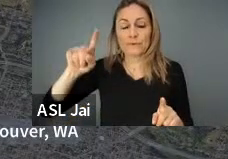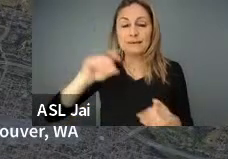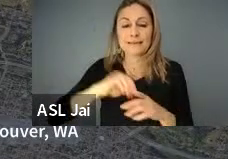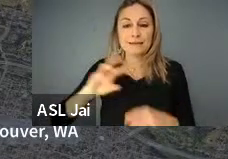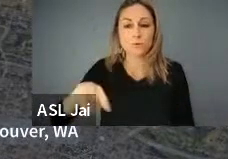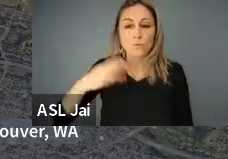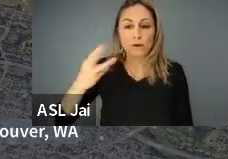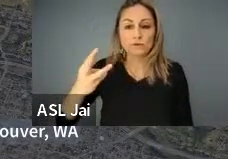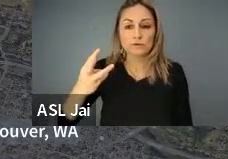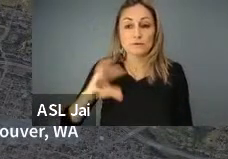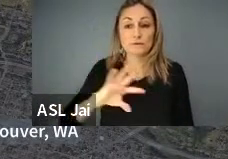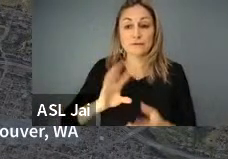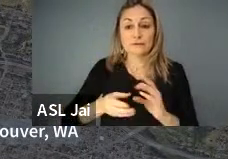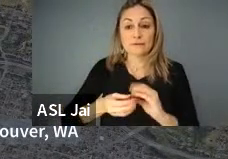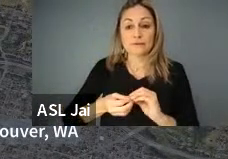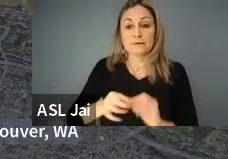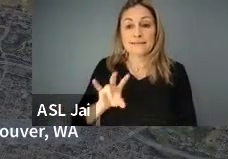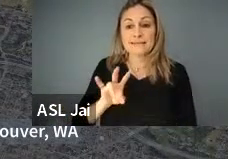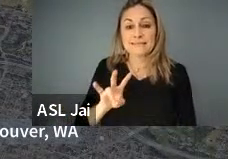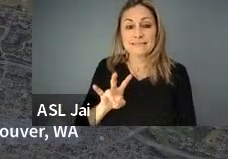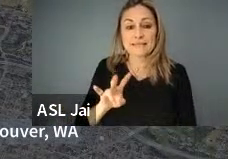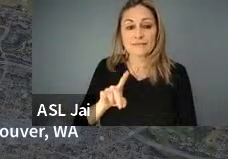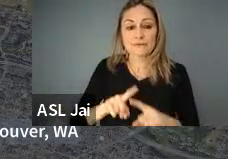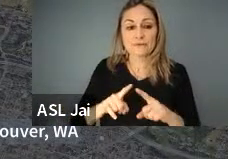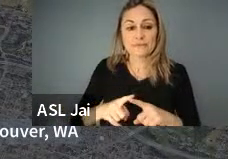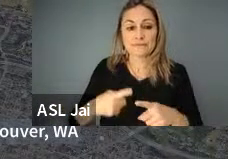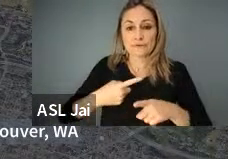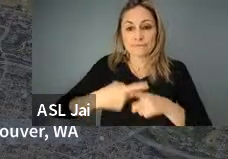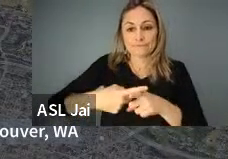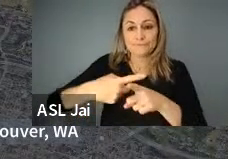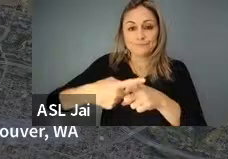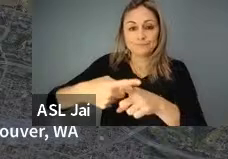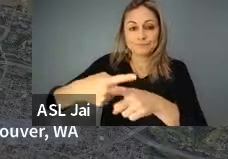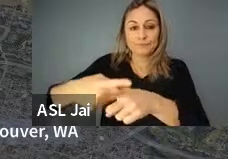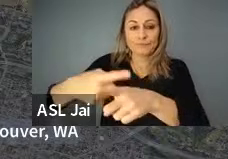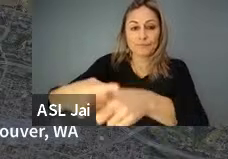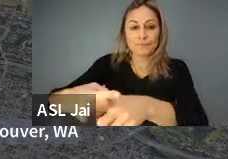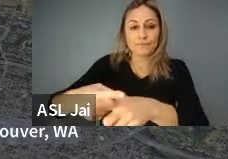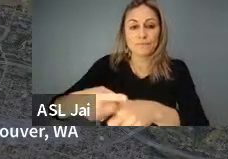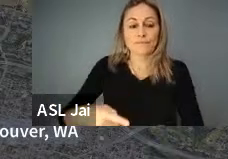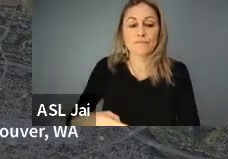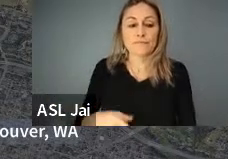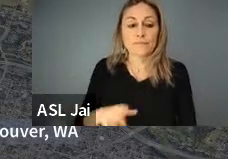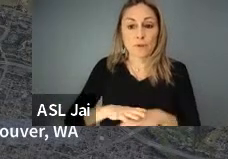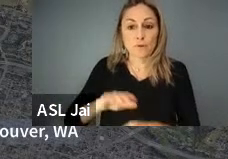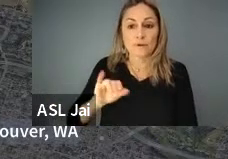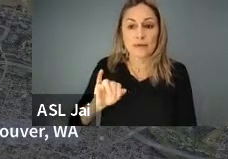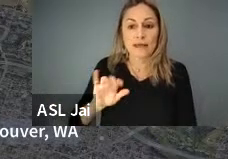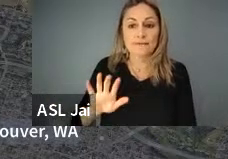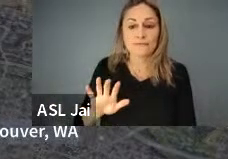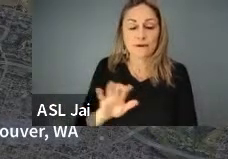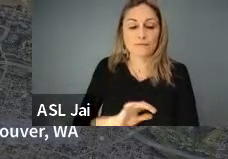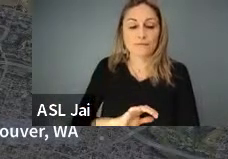are 7 interchanges on I-5 within this stretch.